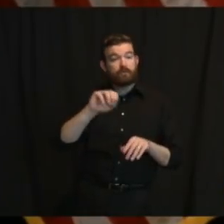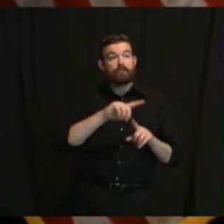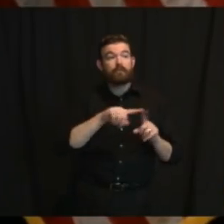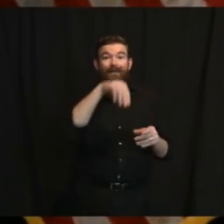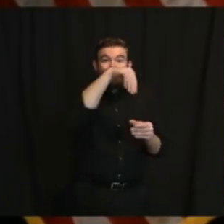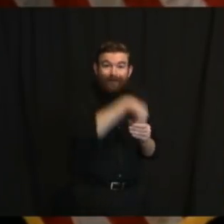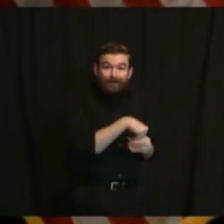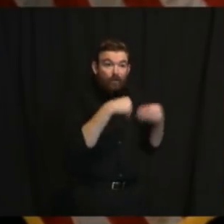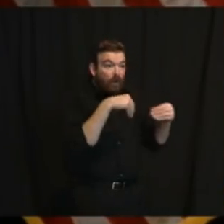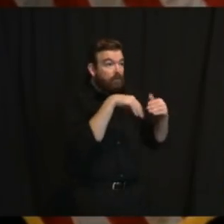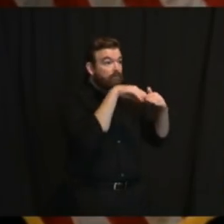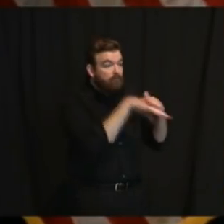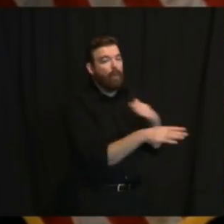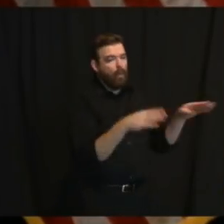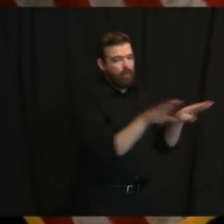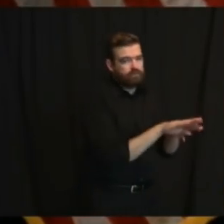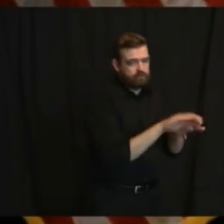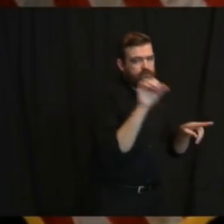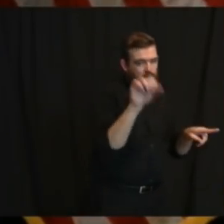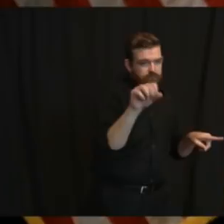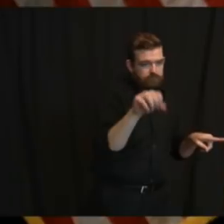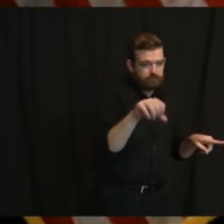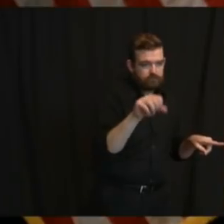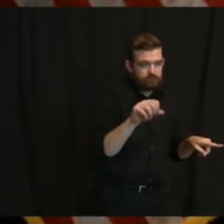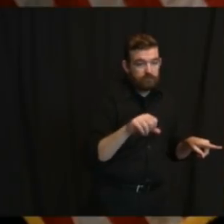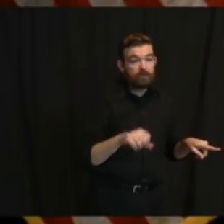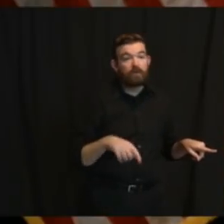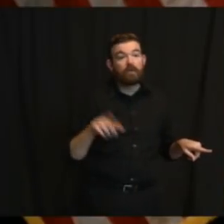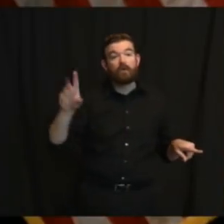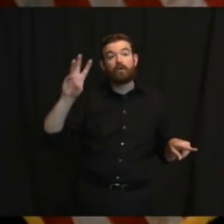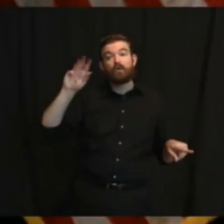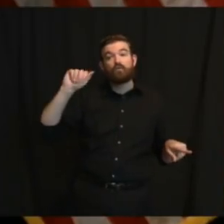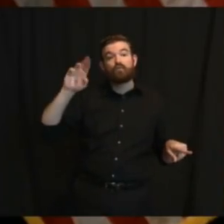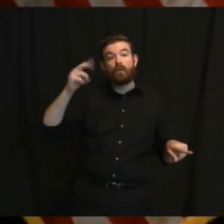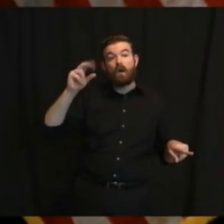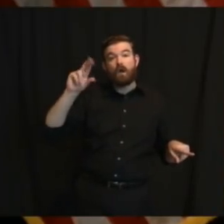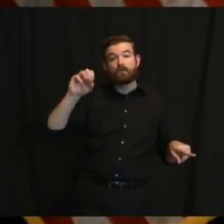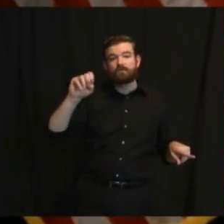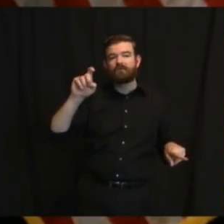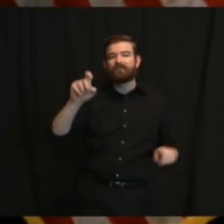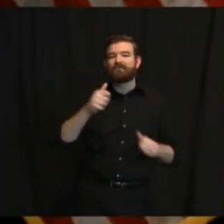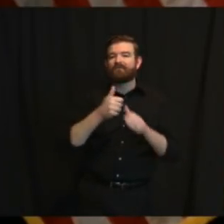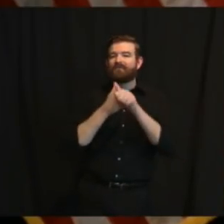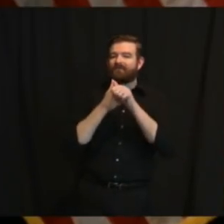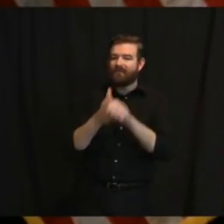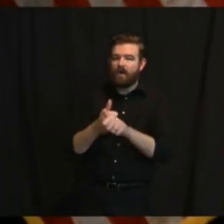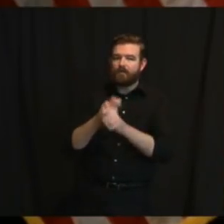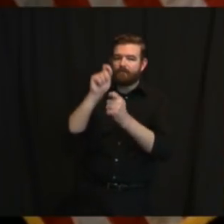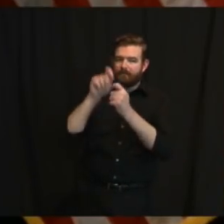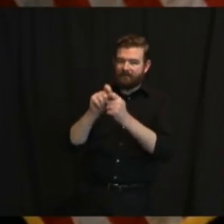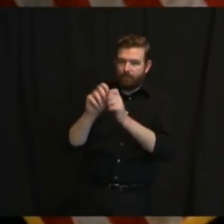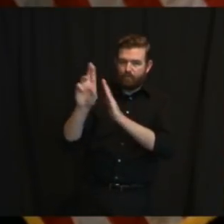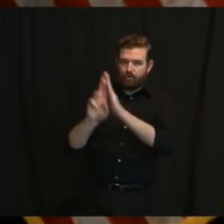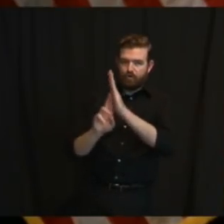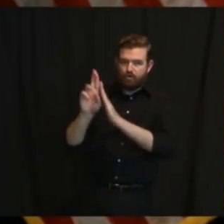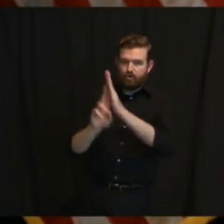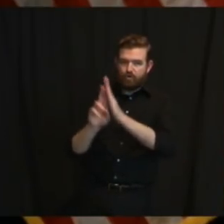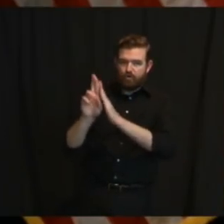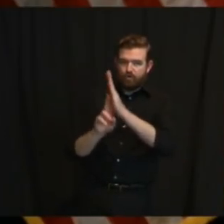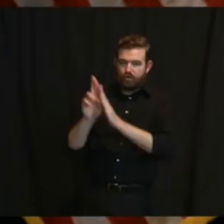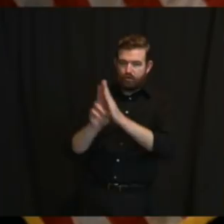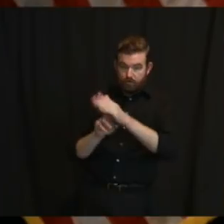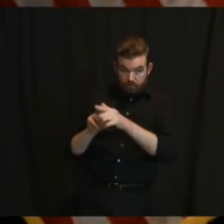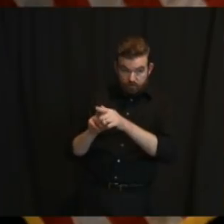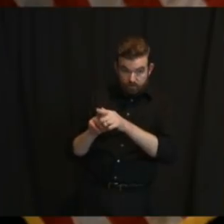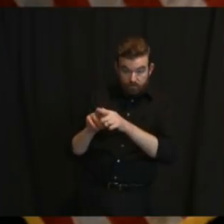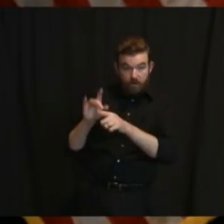distancing guidelines that were put in place through various orders that we've issued. If they're not, there's a complaint process, and we'd